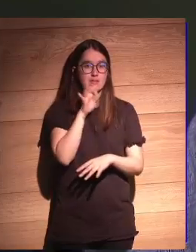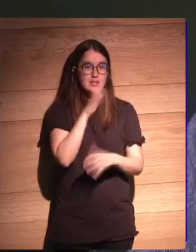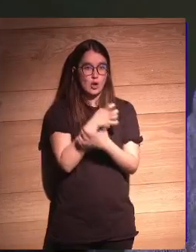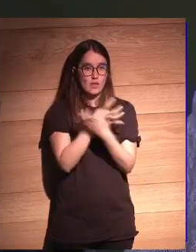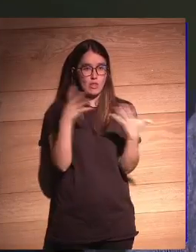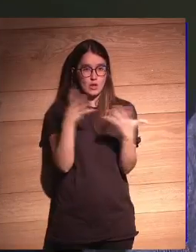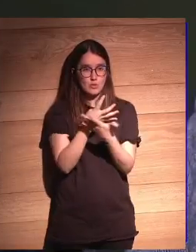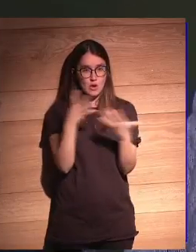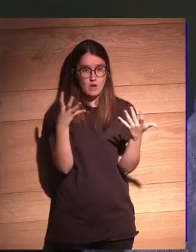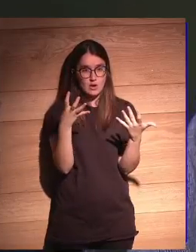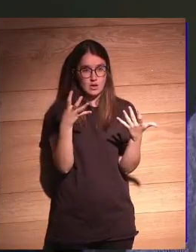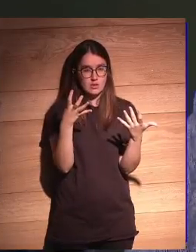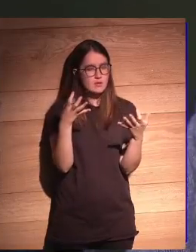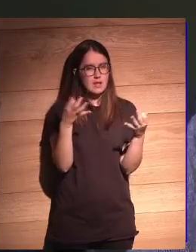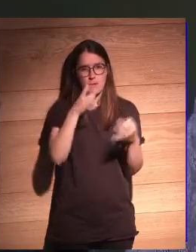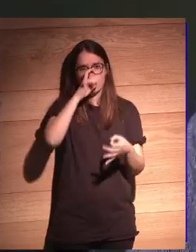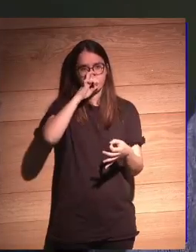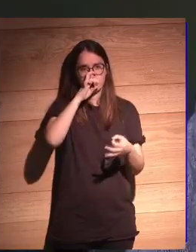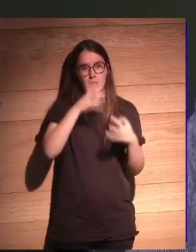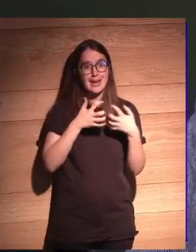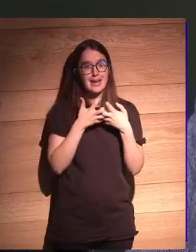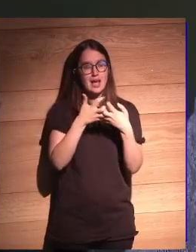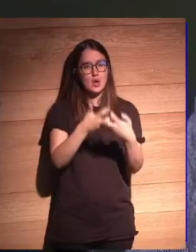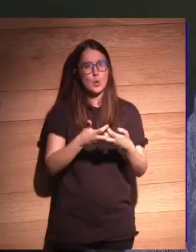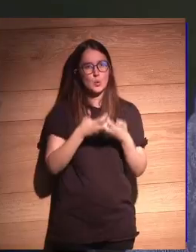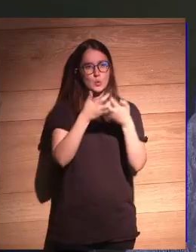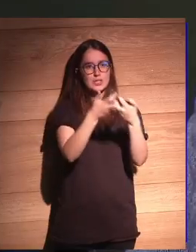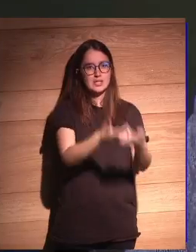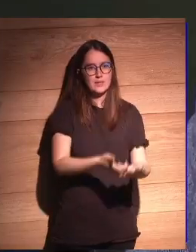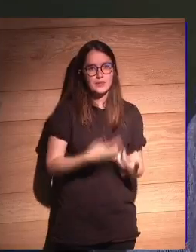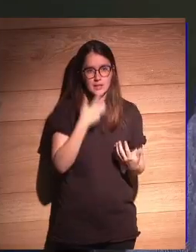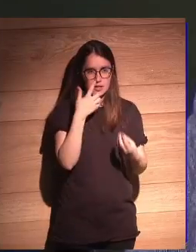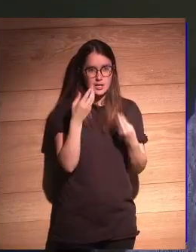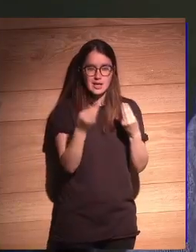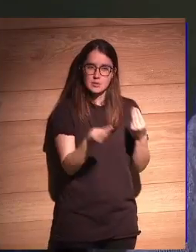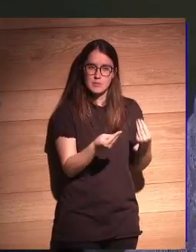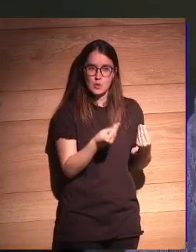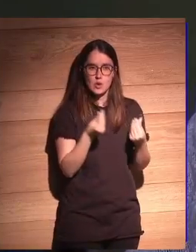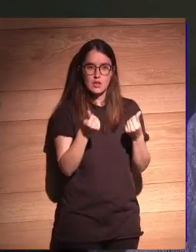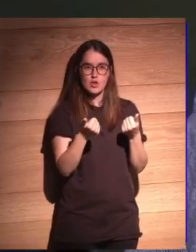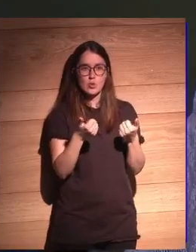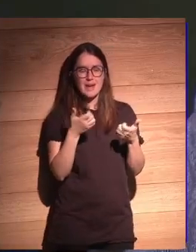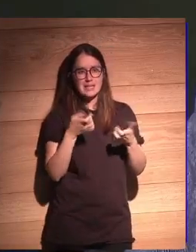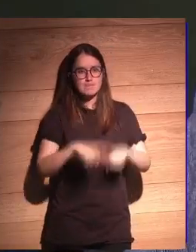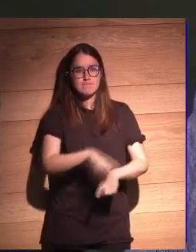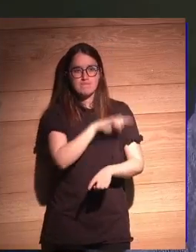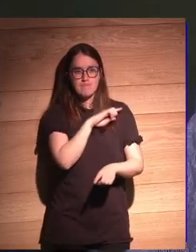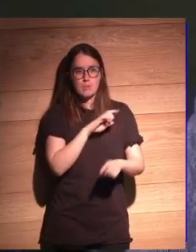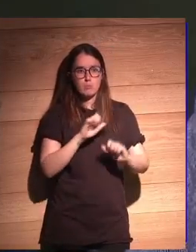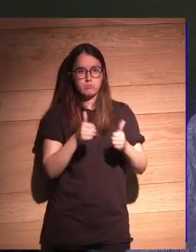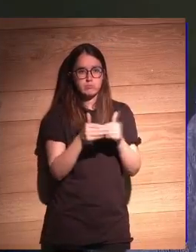have been building since the 19th century, and we cannot forget this. The struggle, the speculation, the